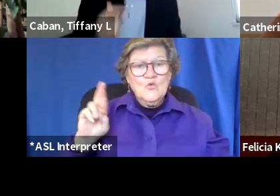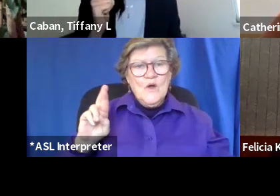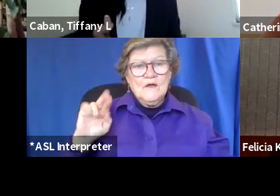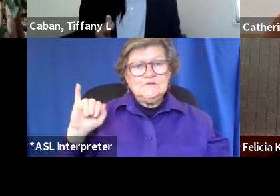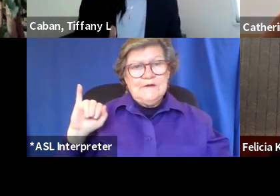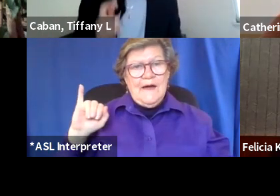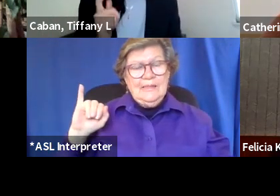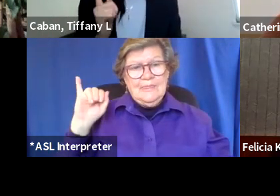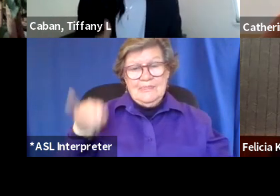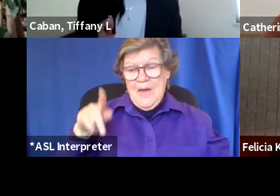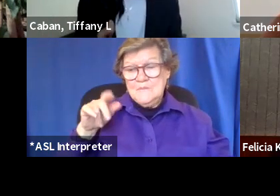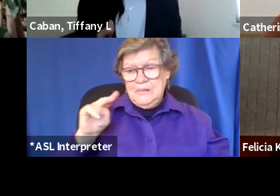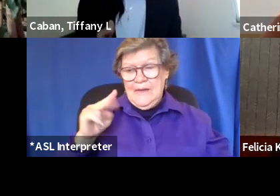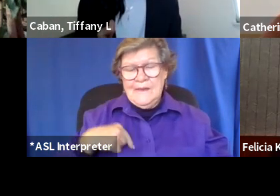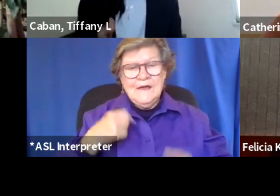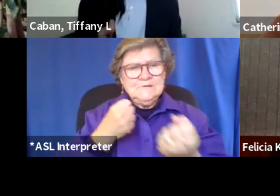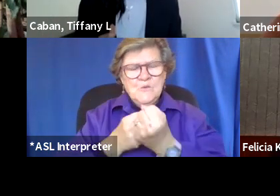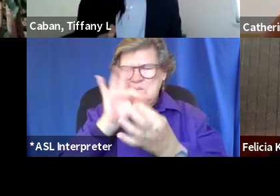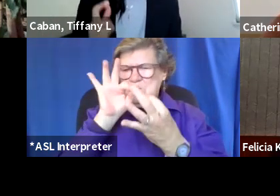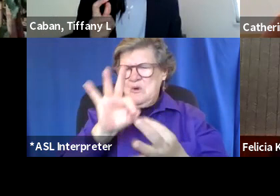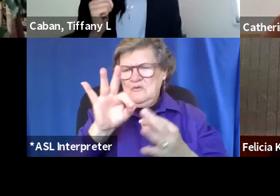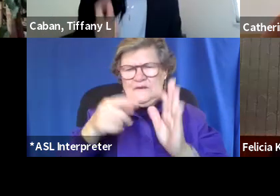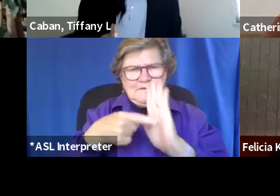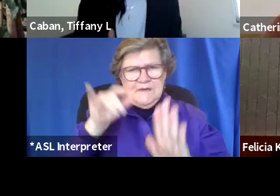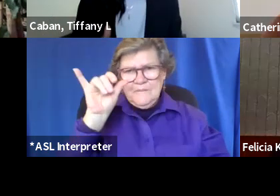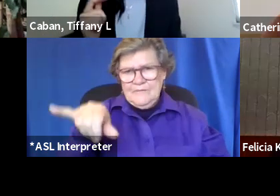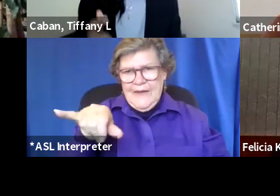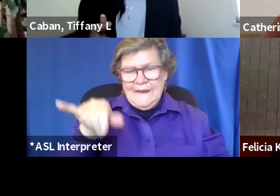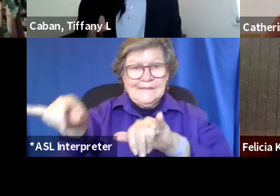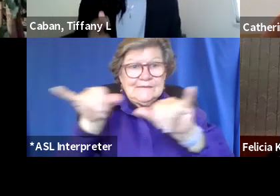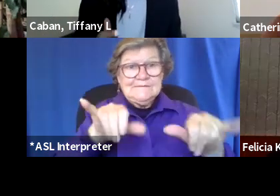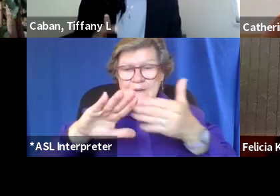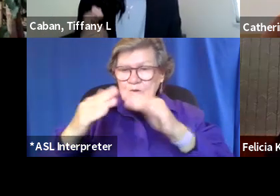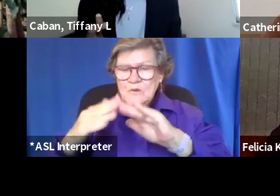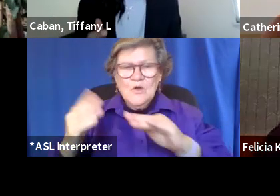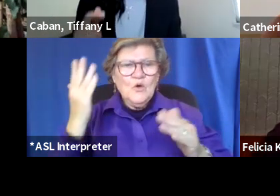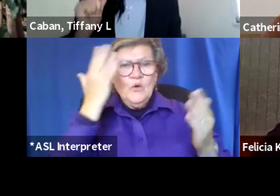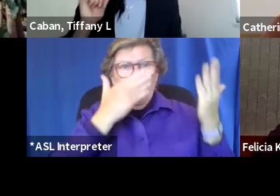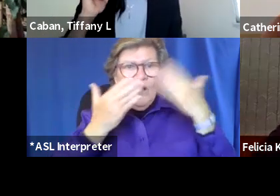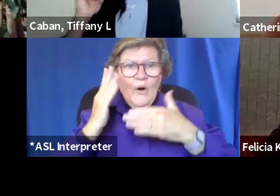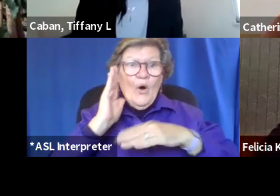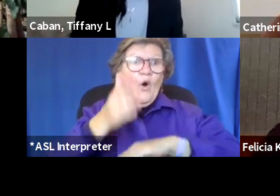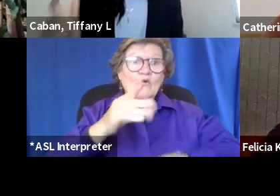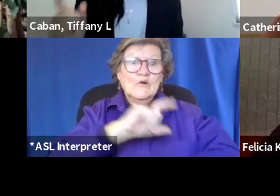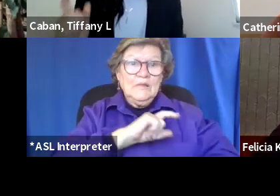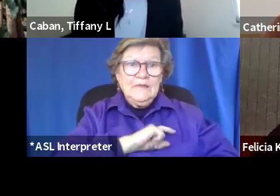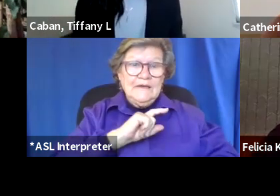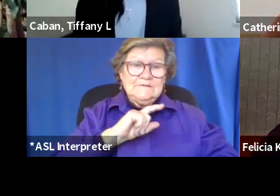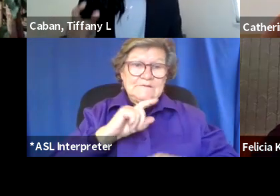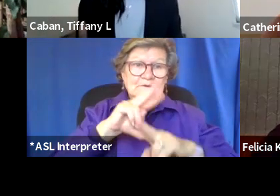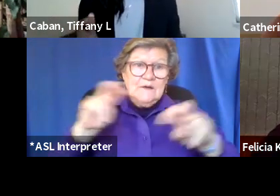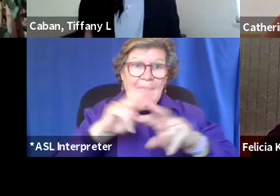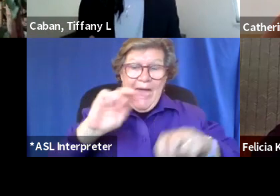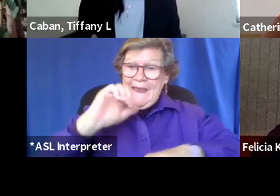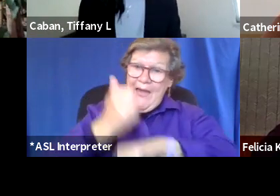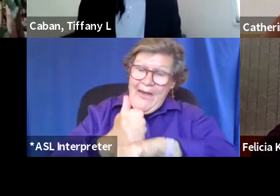Plan that I support is a perfect example of that. Because in the same communities that have been over-policed, over-criminalized, and housed on Rikers Island